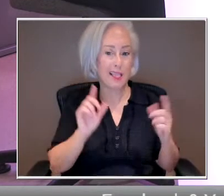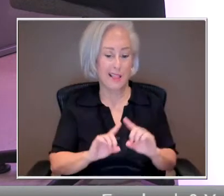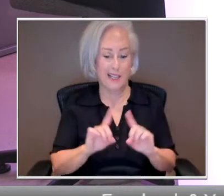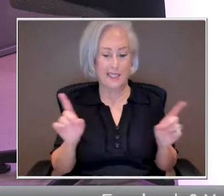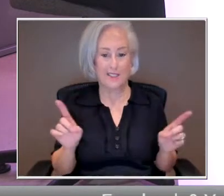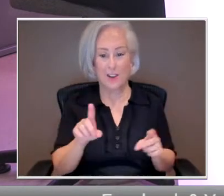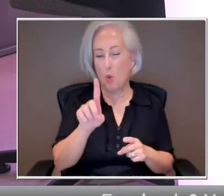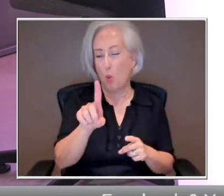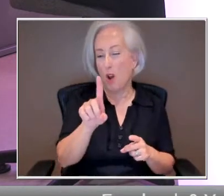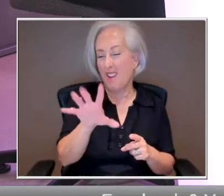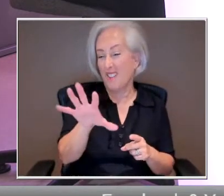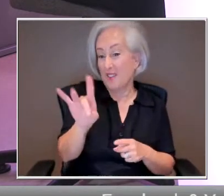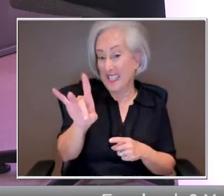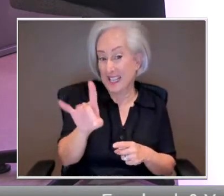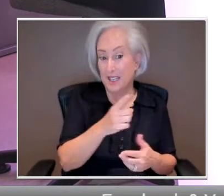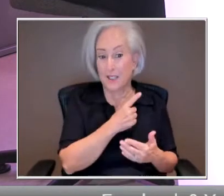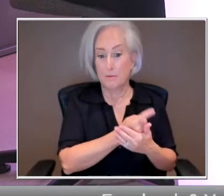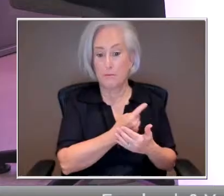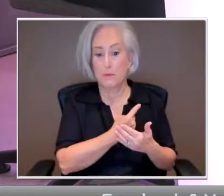Let's listen to that.